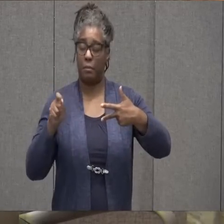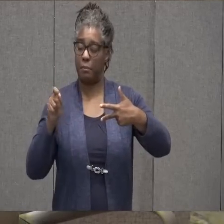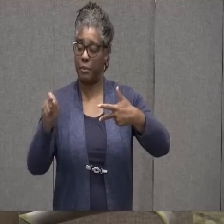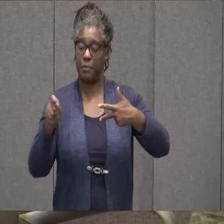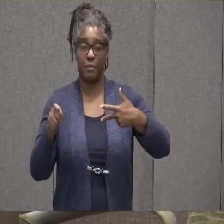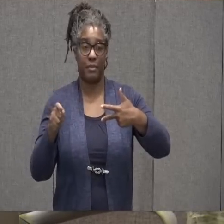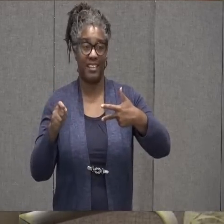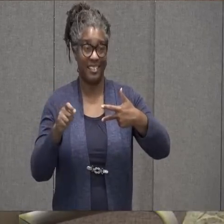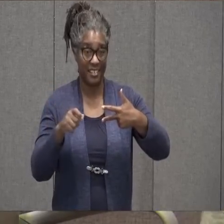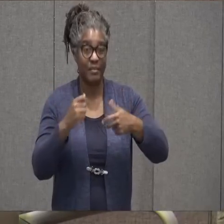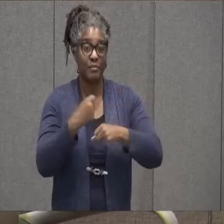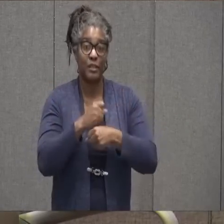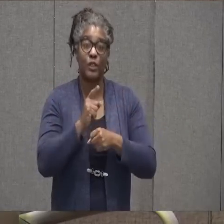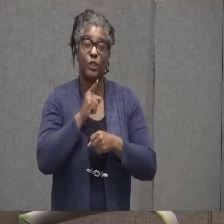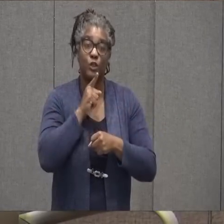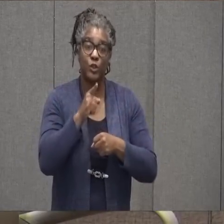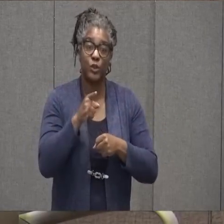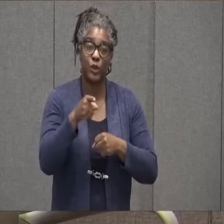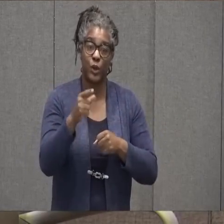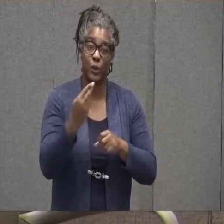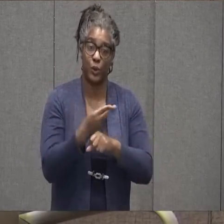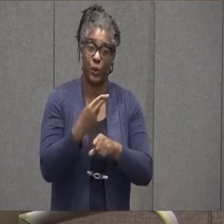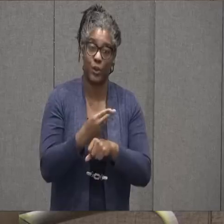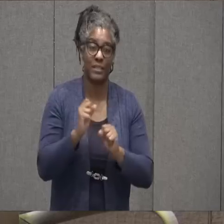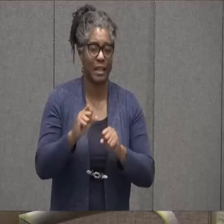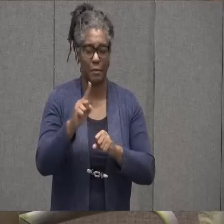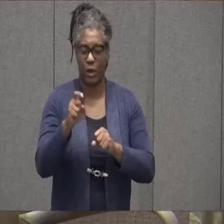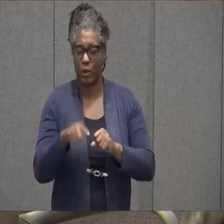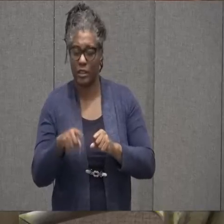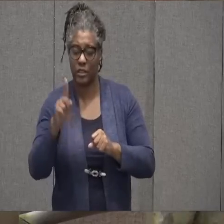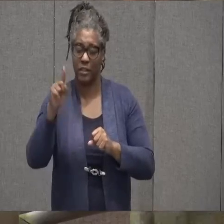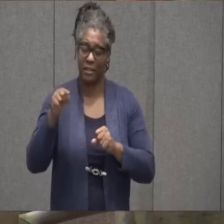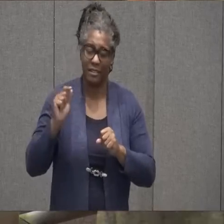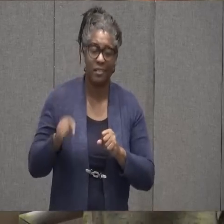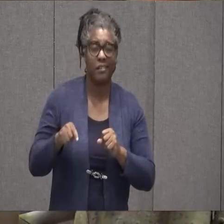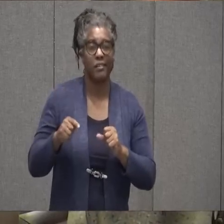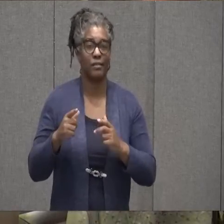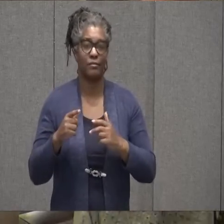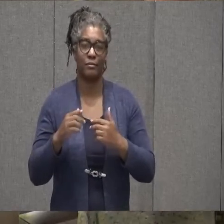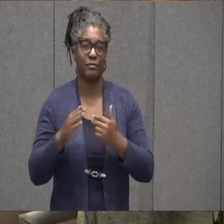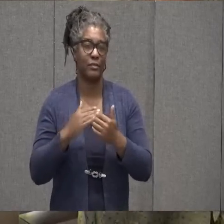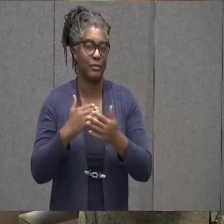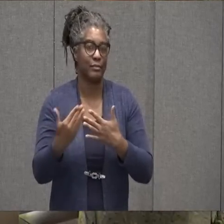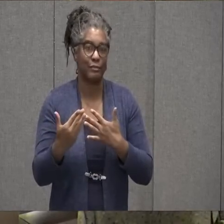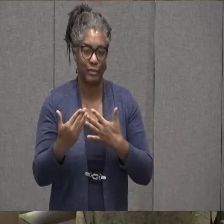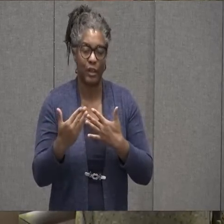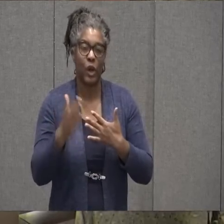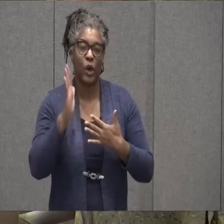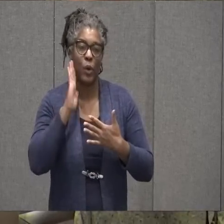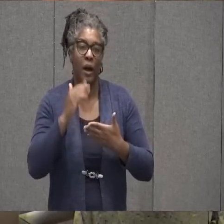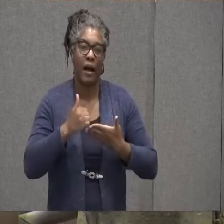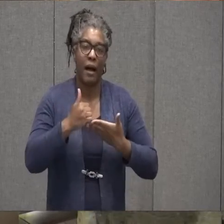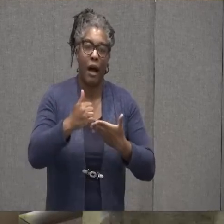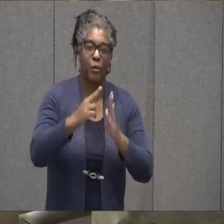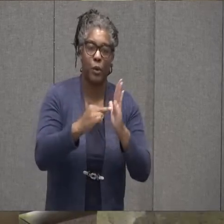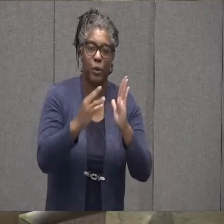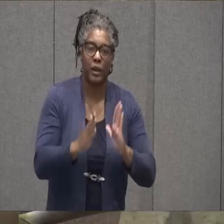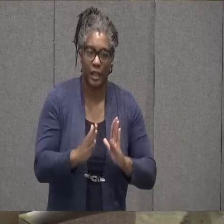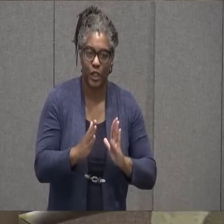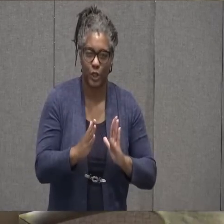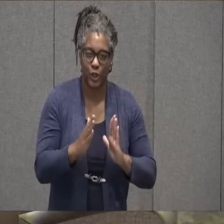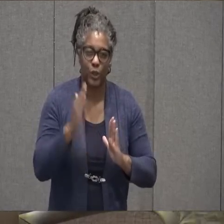mark, it could be an exclamation point, whatever it is that makes the reader remember, know what you're trying to